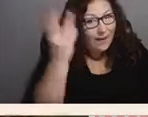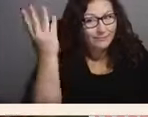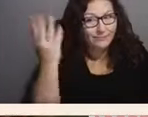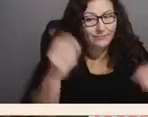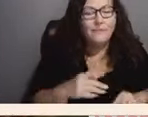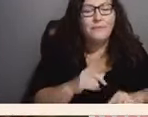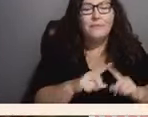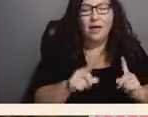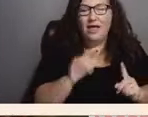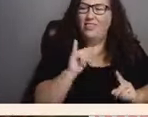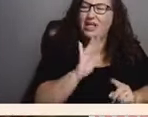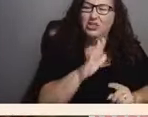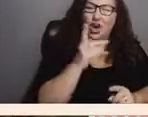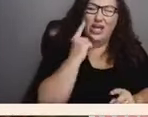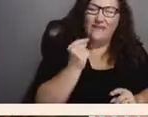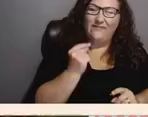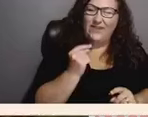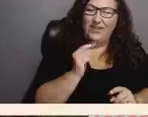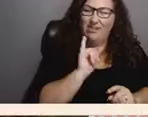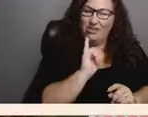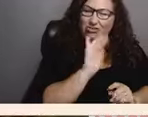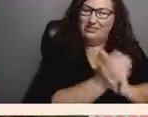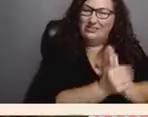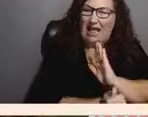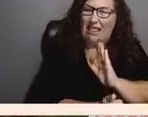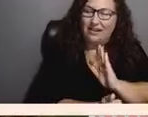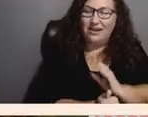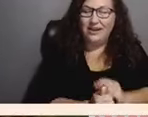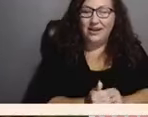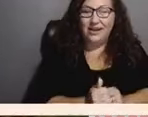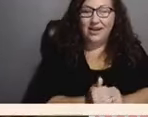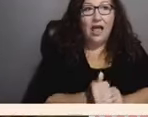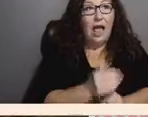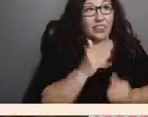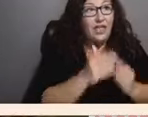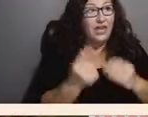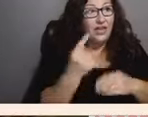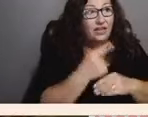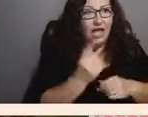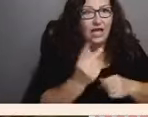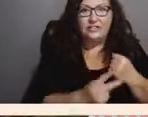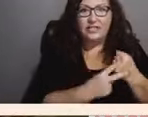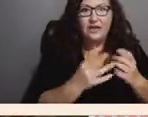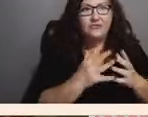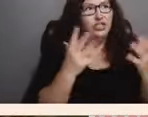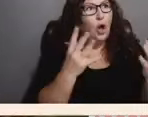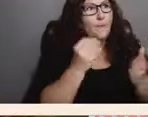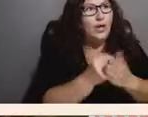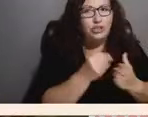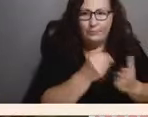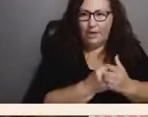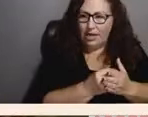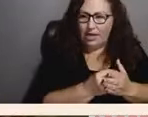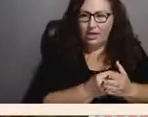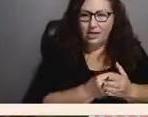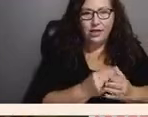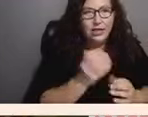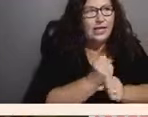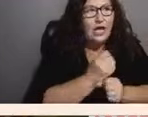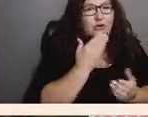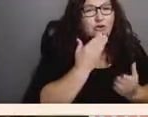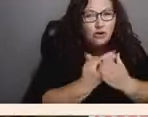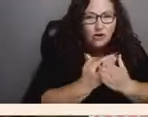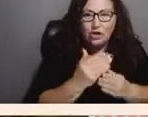her gift. And at the end of the day, she has saved so much money, got good bargains that I could